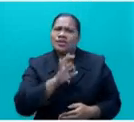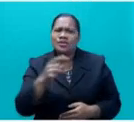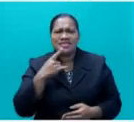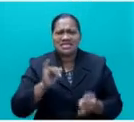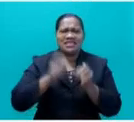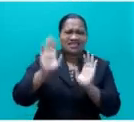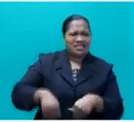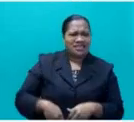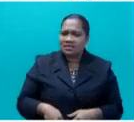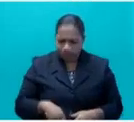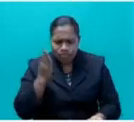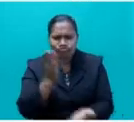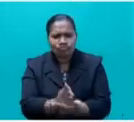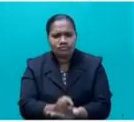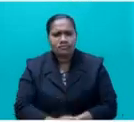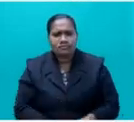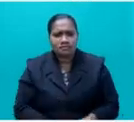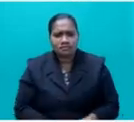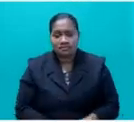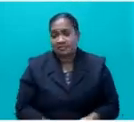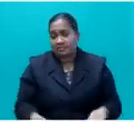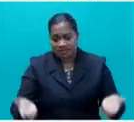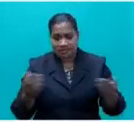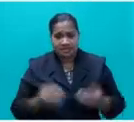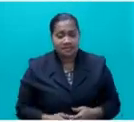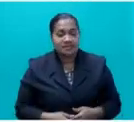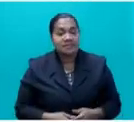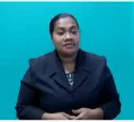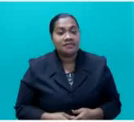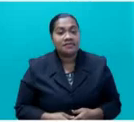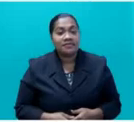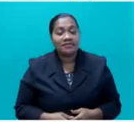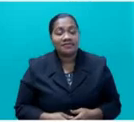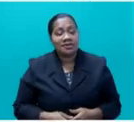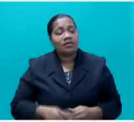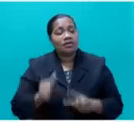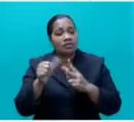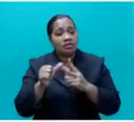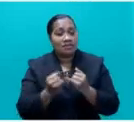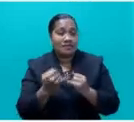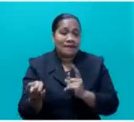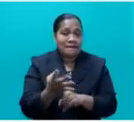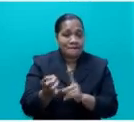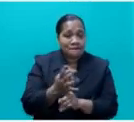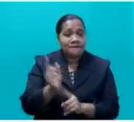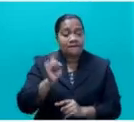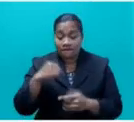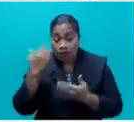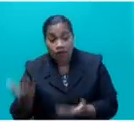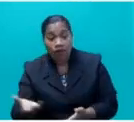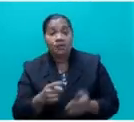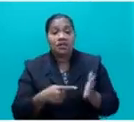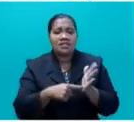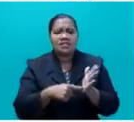actually the fact. Mr. Speaker, sir, you've been caught out. Mr. Speaker, sir, what is also critically important is that Honourable